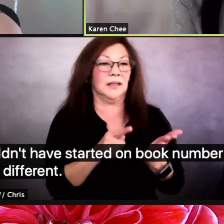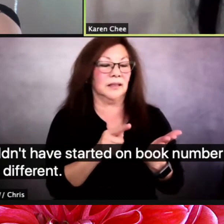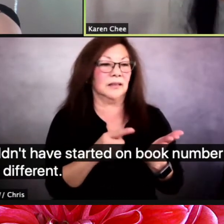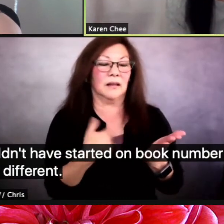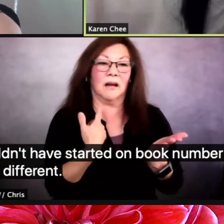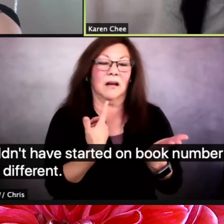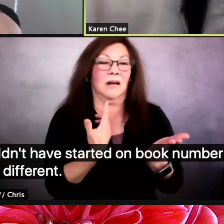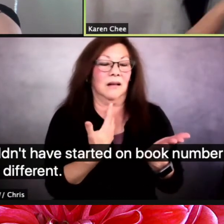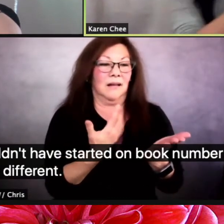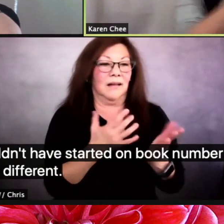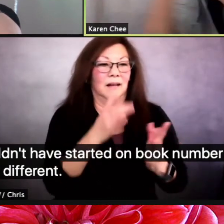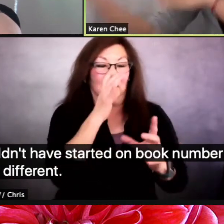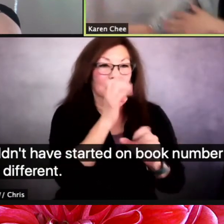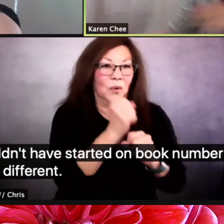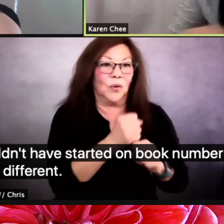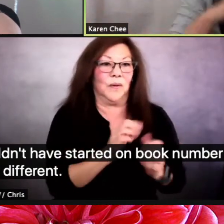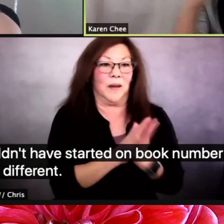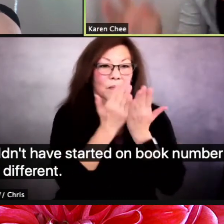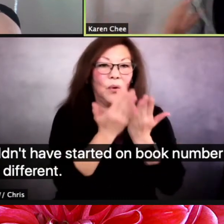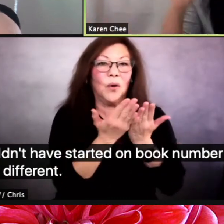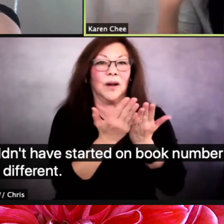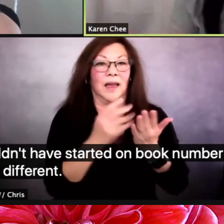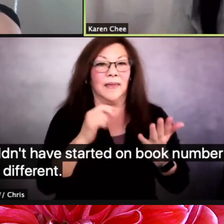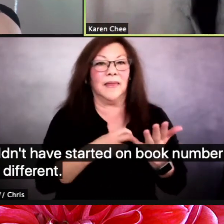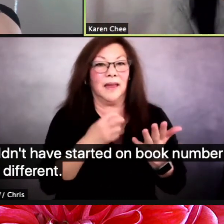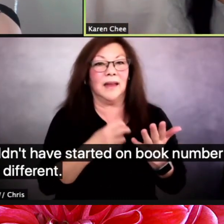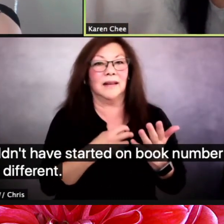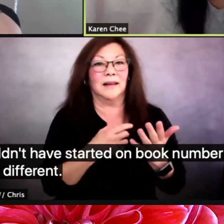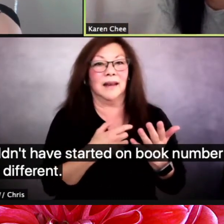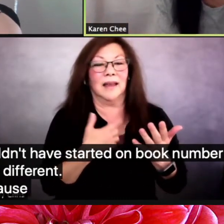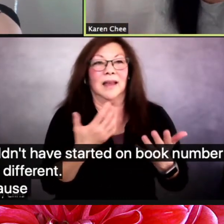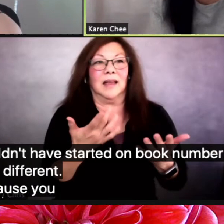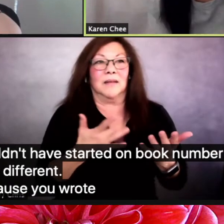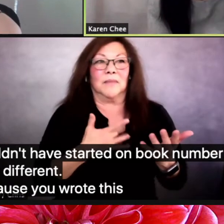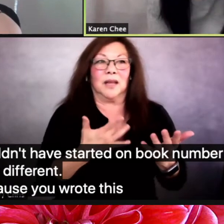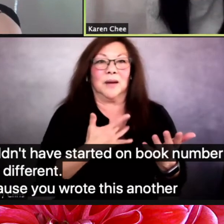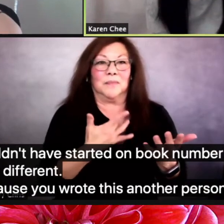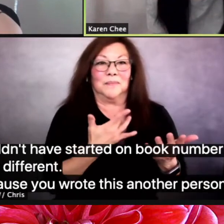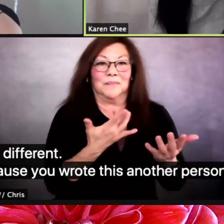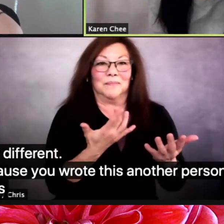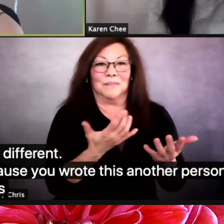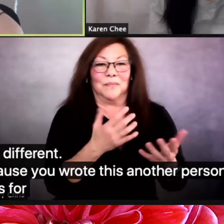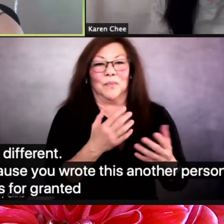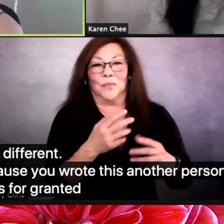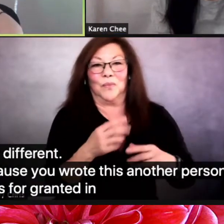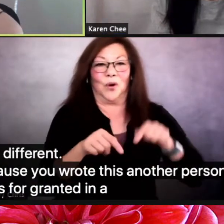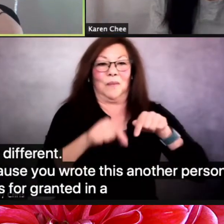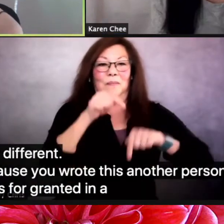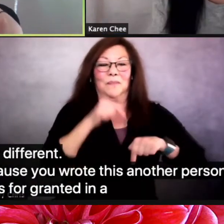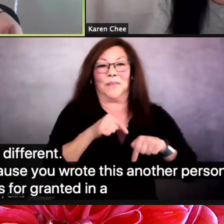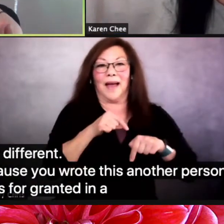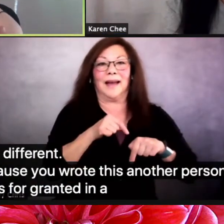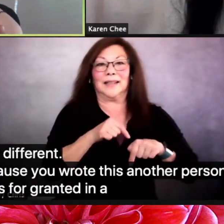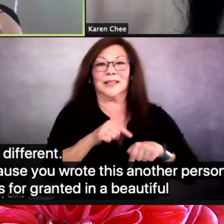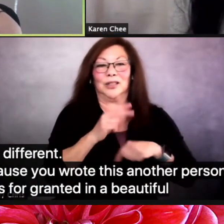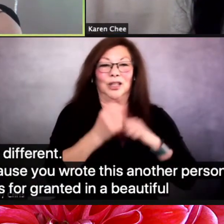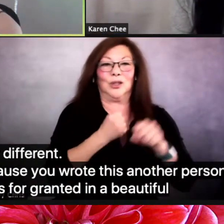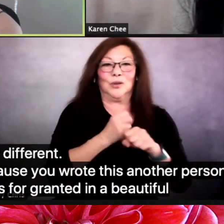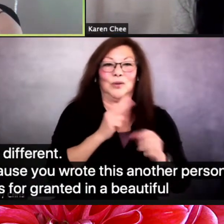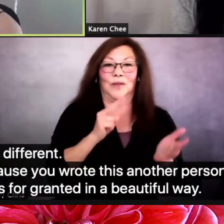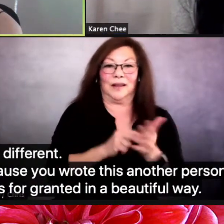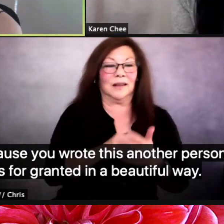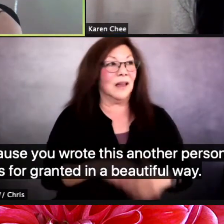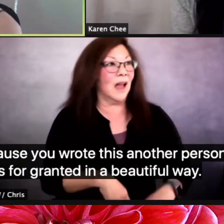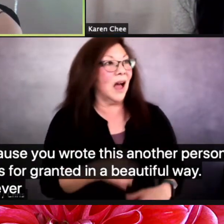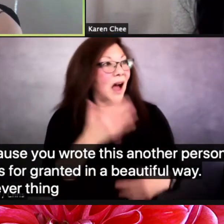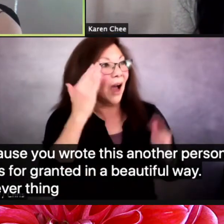beautiful way and is now, just going to leap straight to whatever happy thing is happening in the year 2000. I hope so. Isn't that just like what we all want for